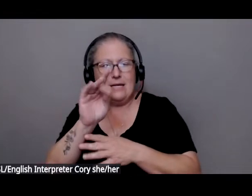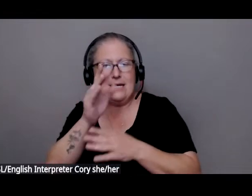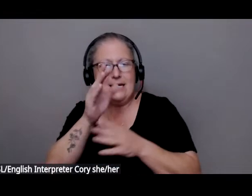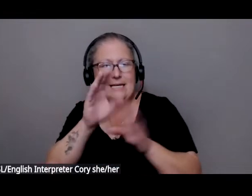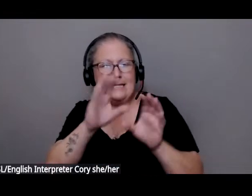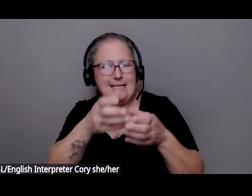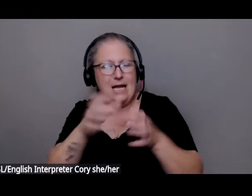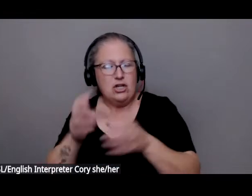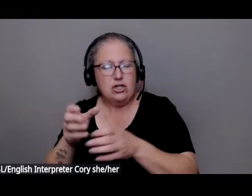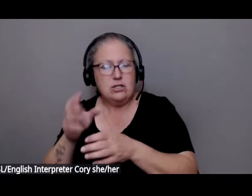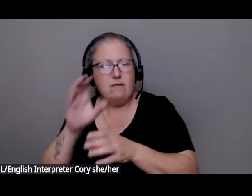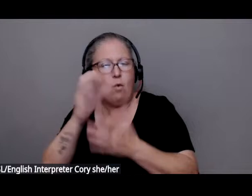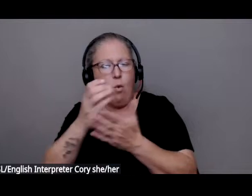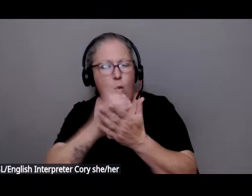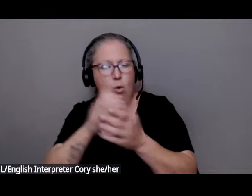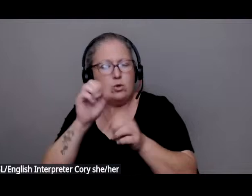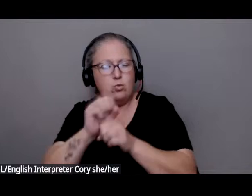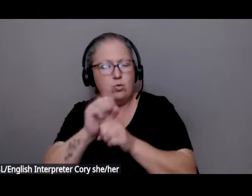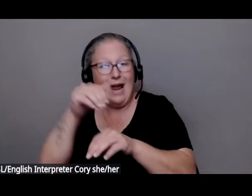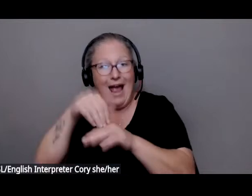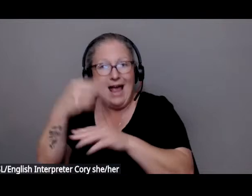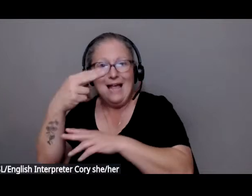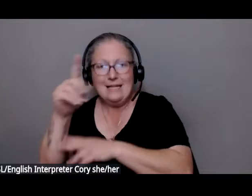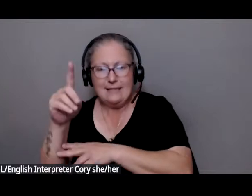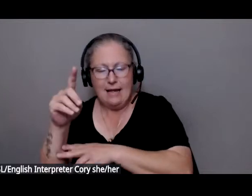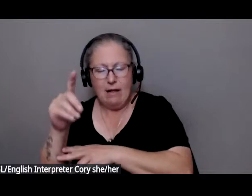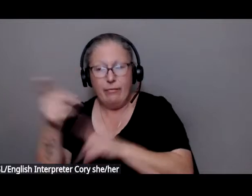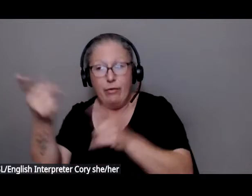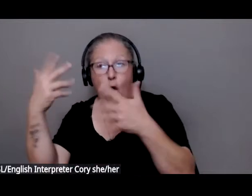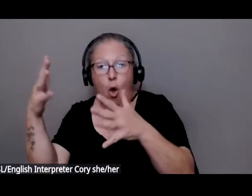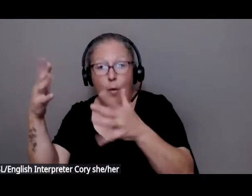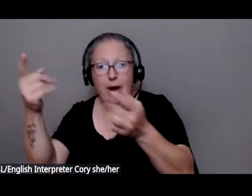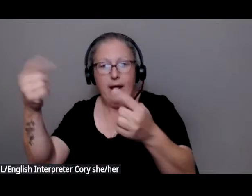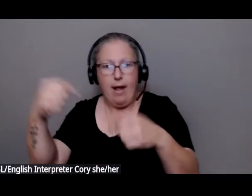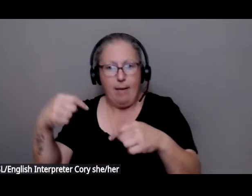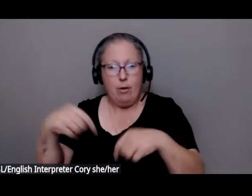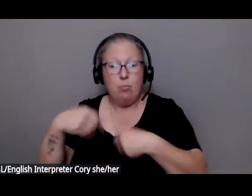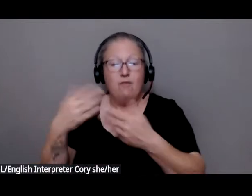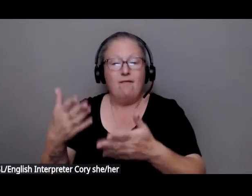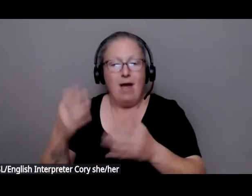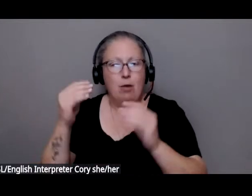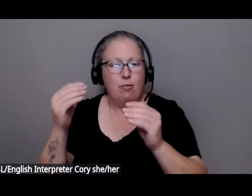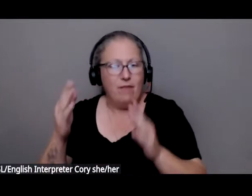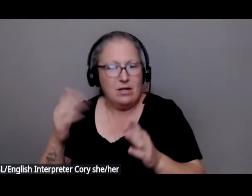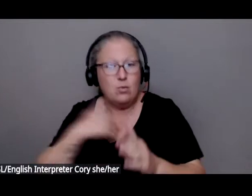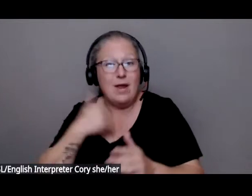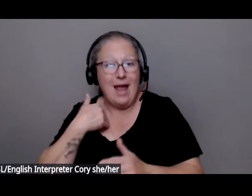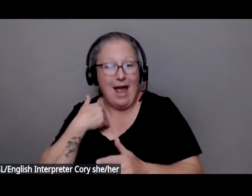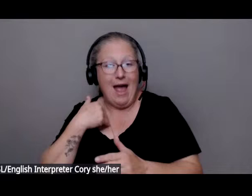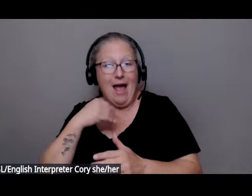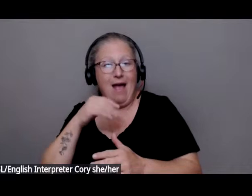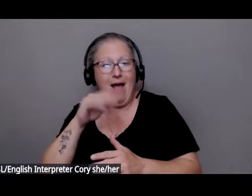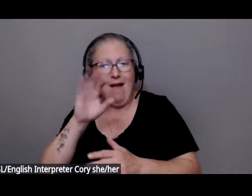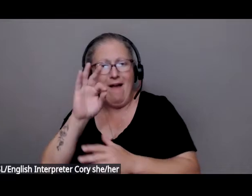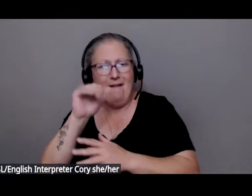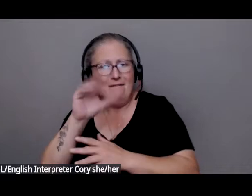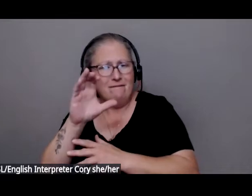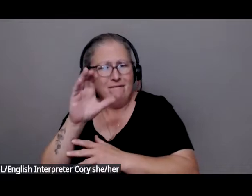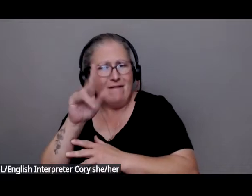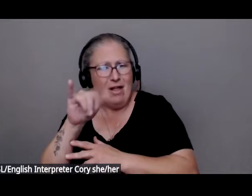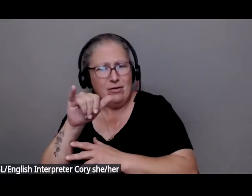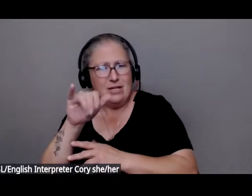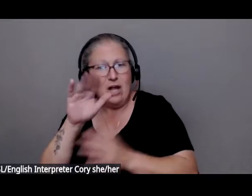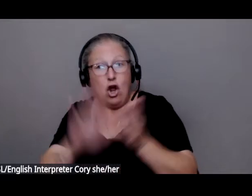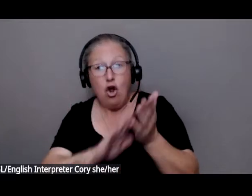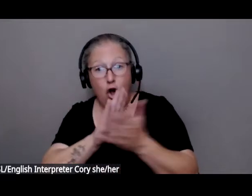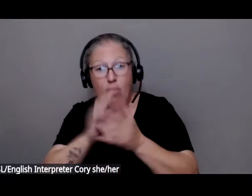at Hillsdale. So they're already coming down and providing professors. We have faculty at, we have college faculty